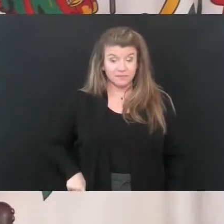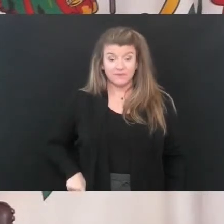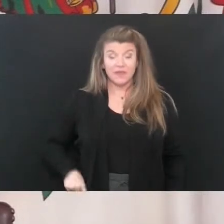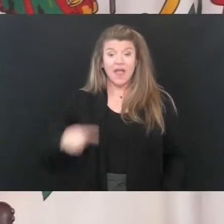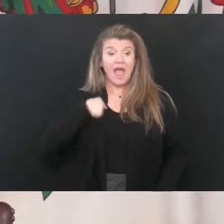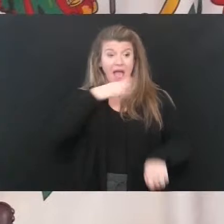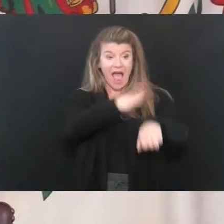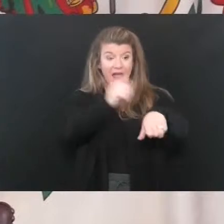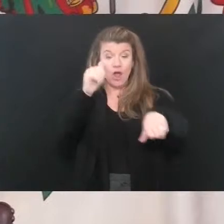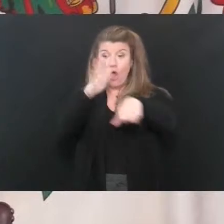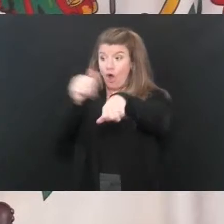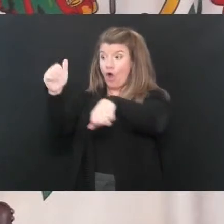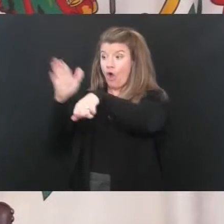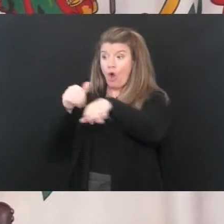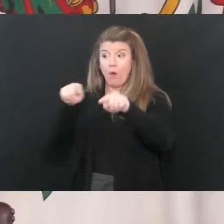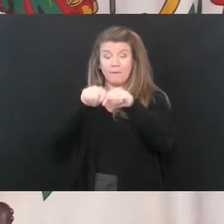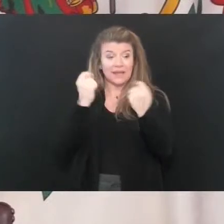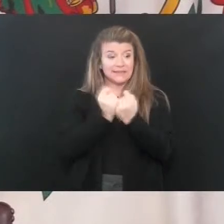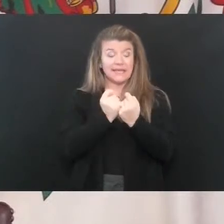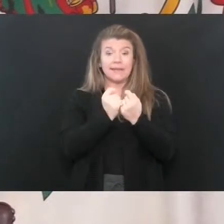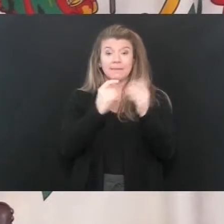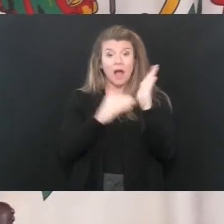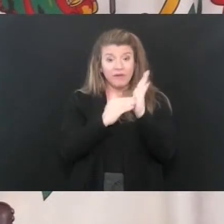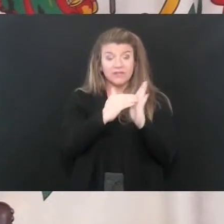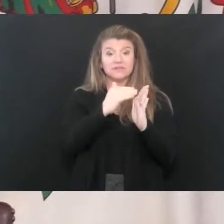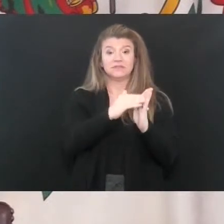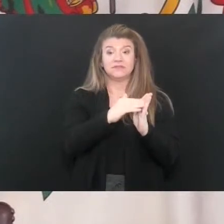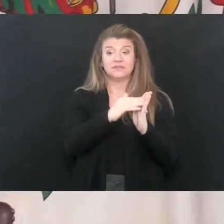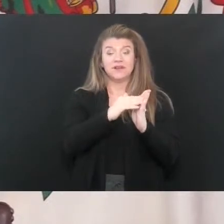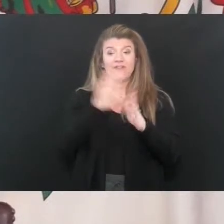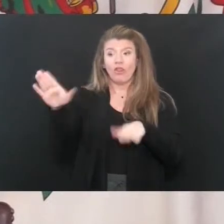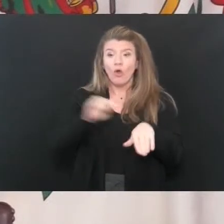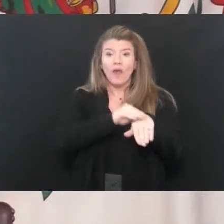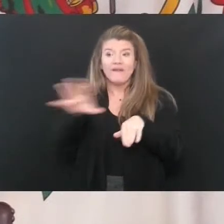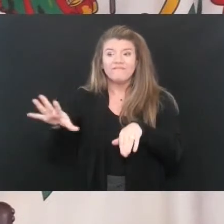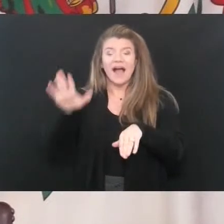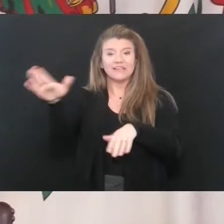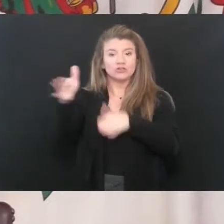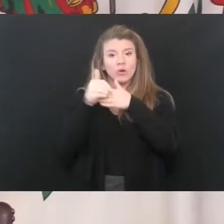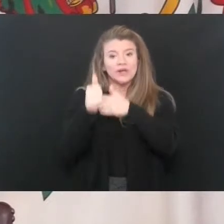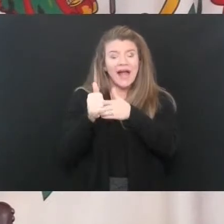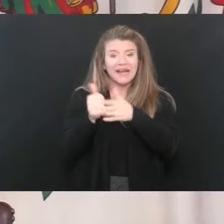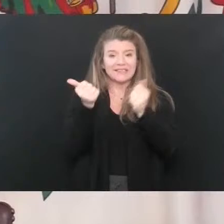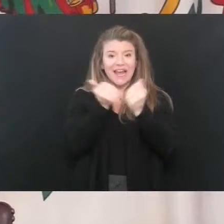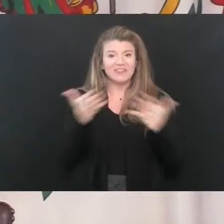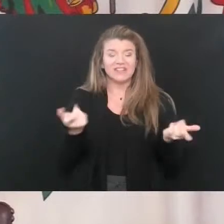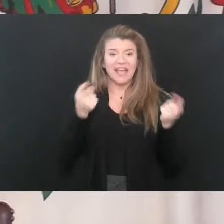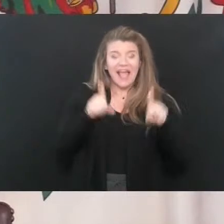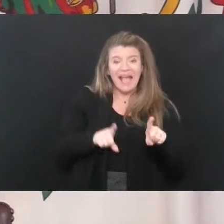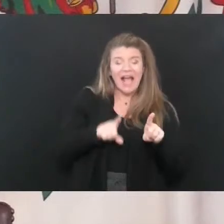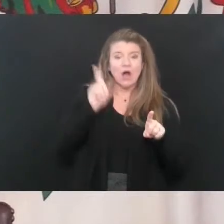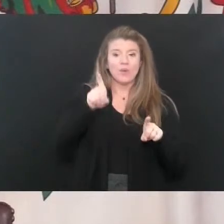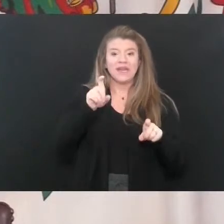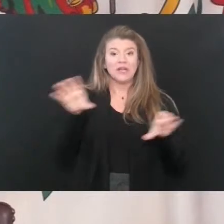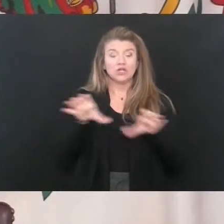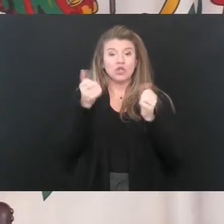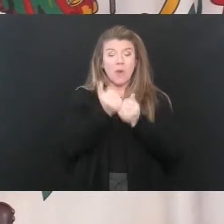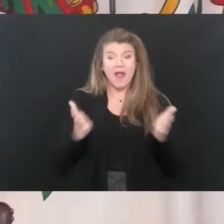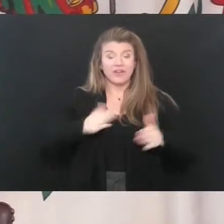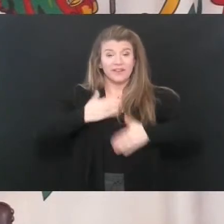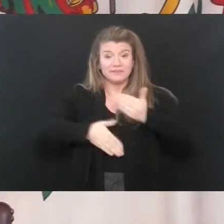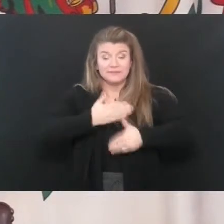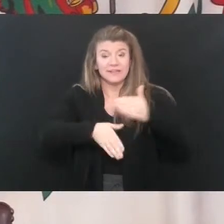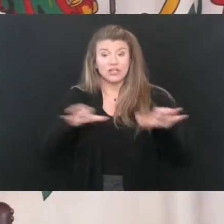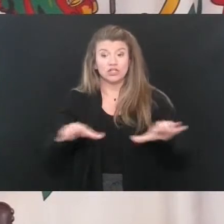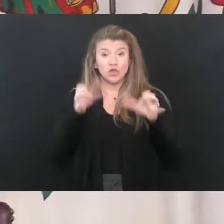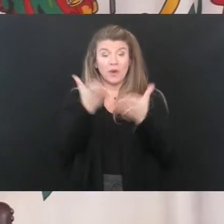people nonstop, for advice and guidance and everything as to how we should be proceeding and doing